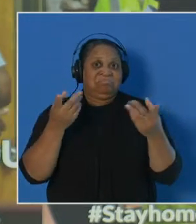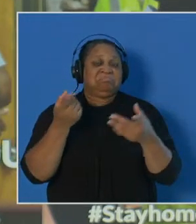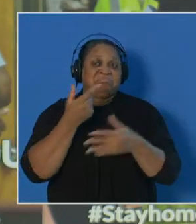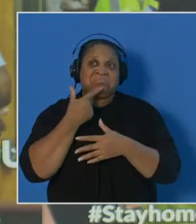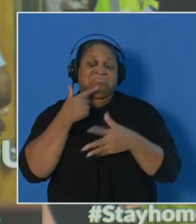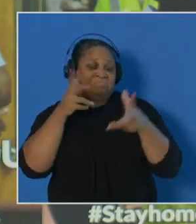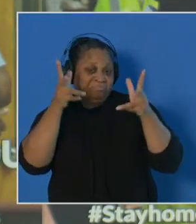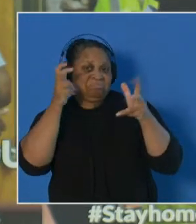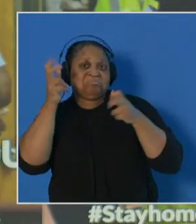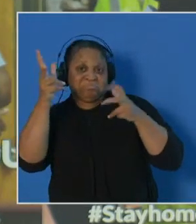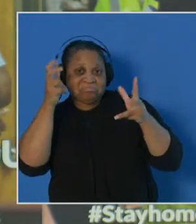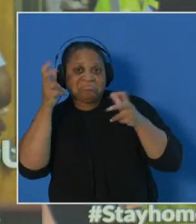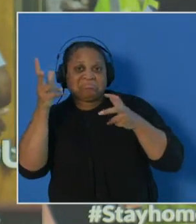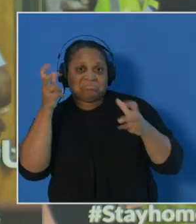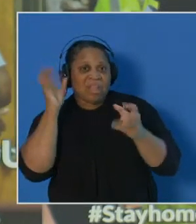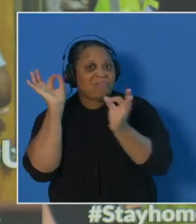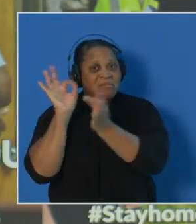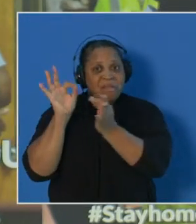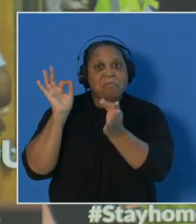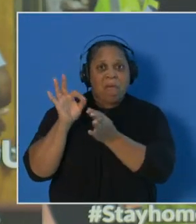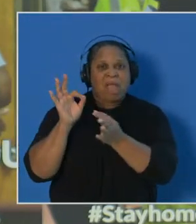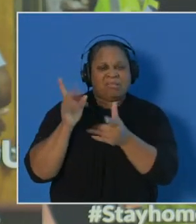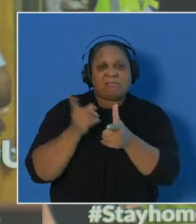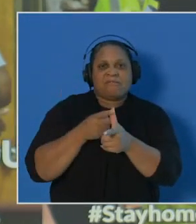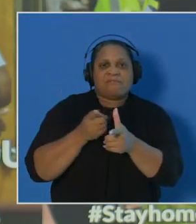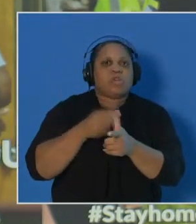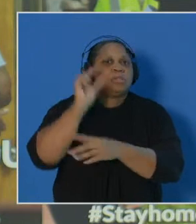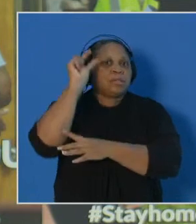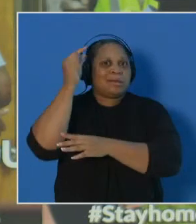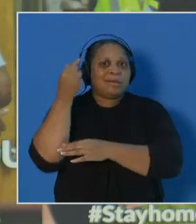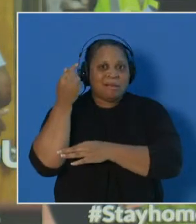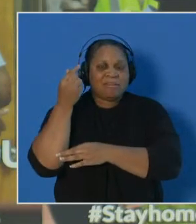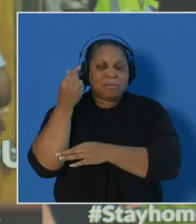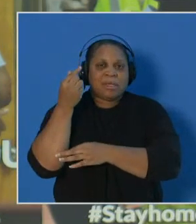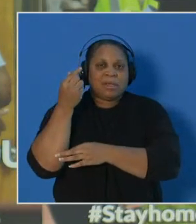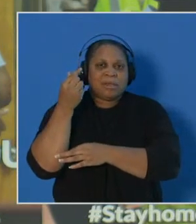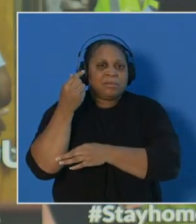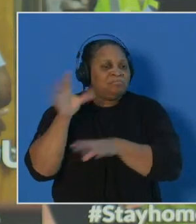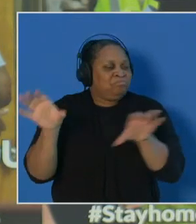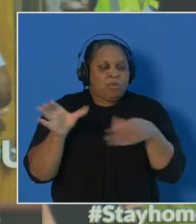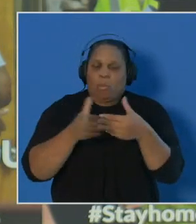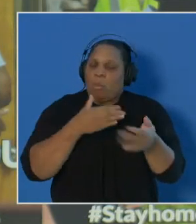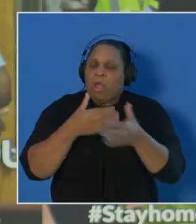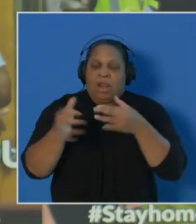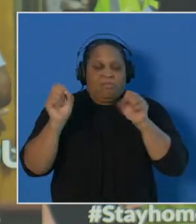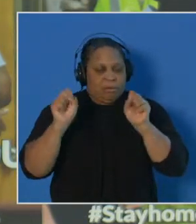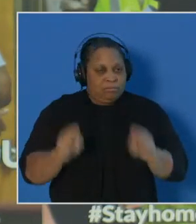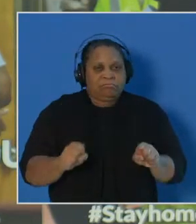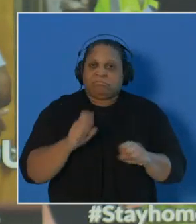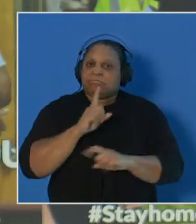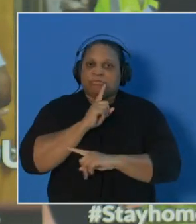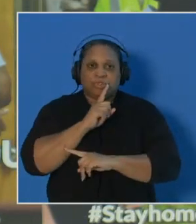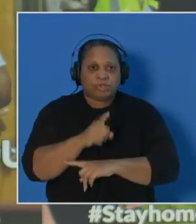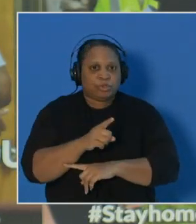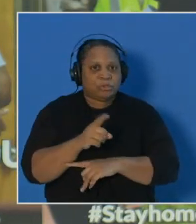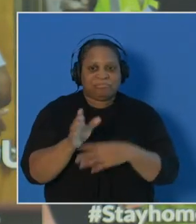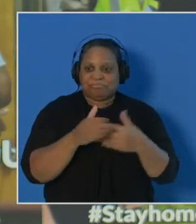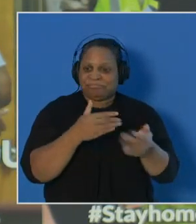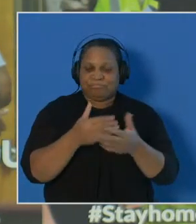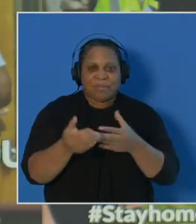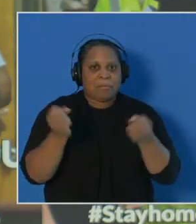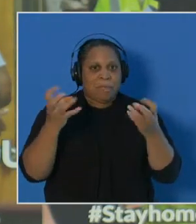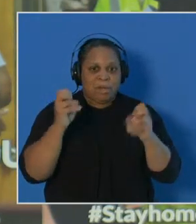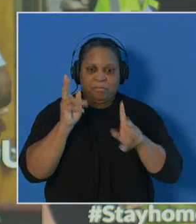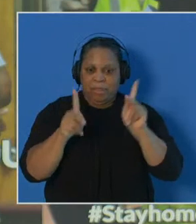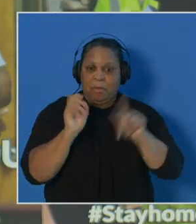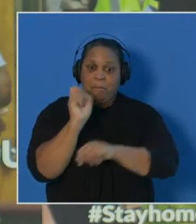commentary surrounding this. The first instance is that the government is going to do whatever we can to ensure that as many persons are able to